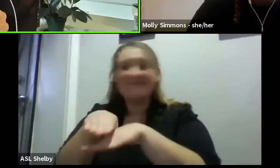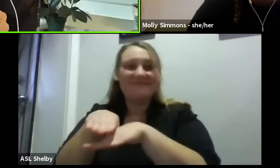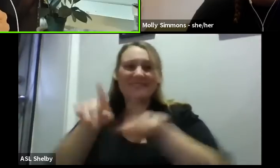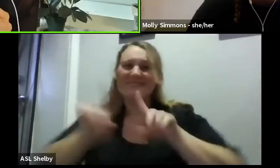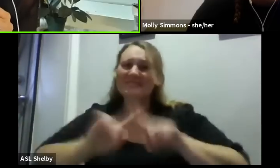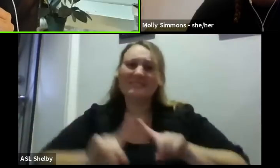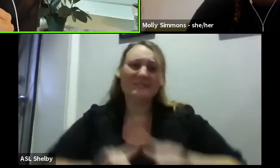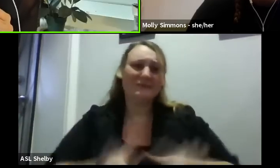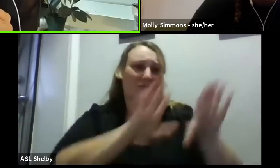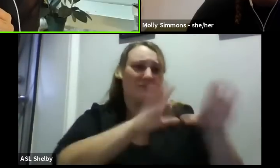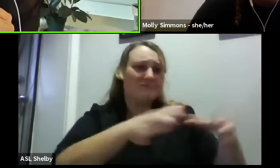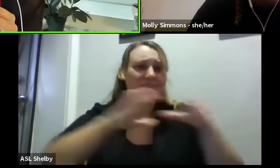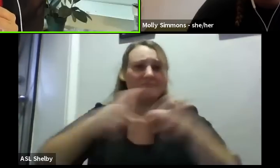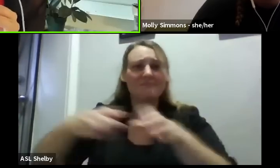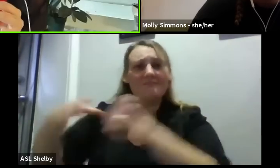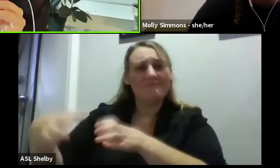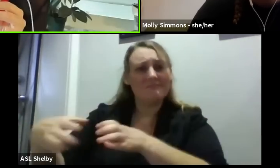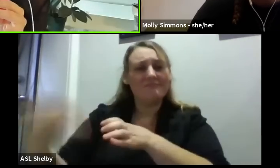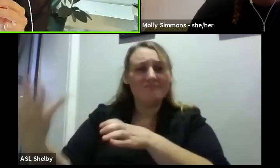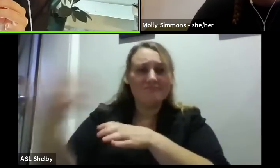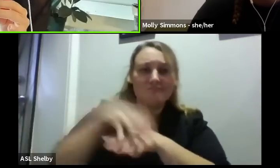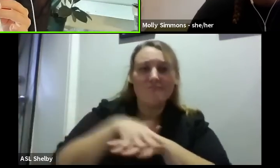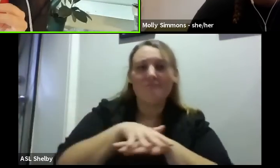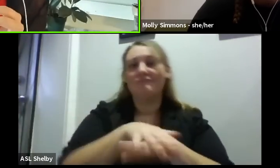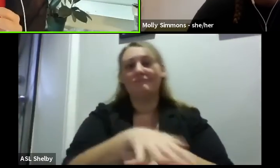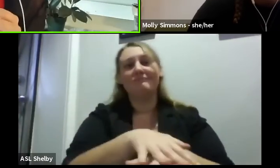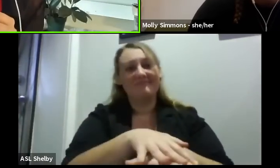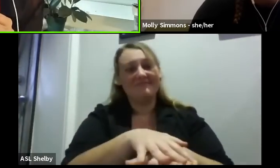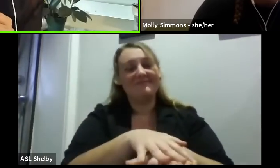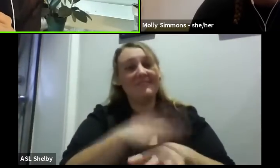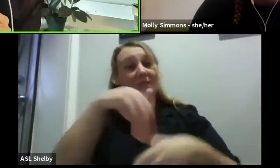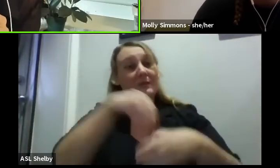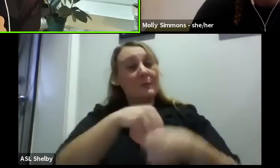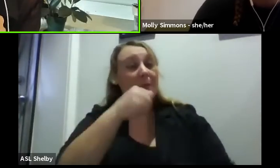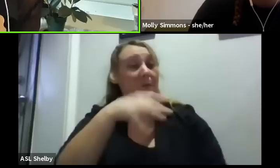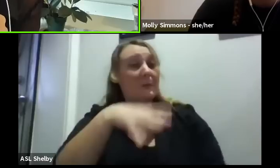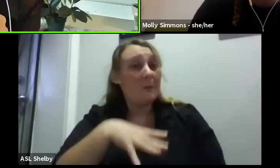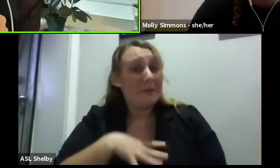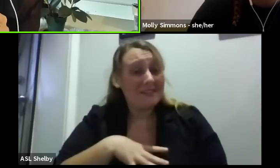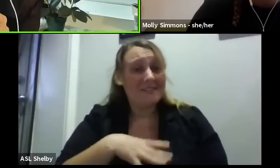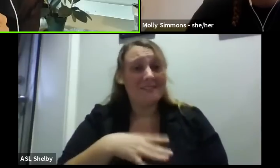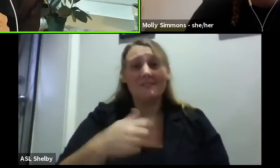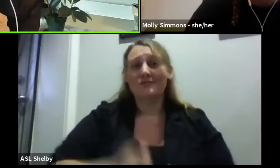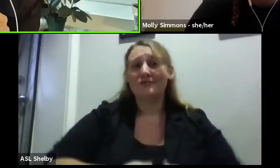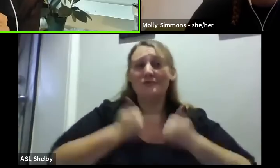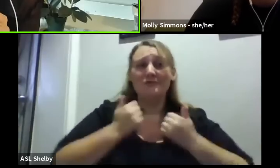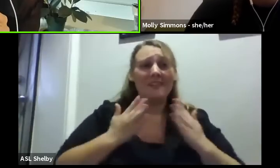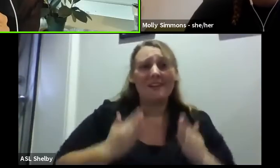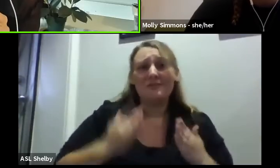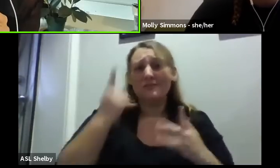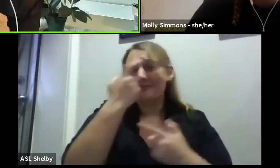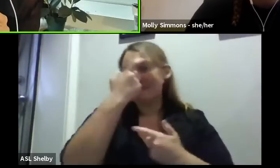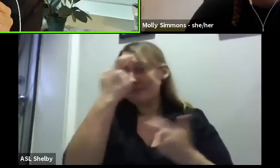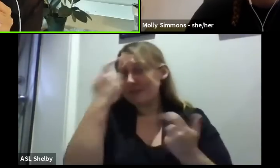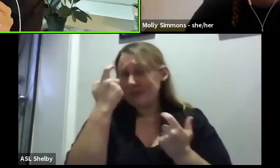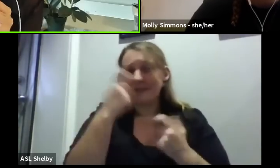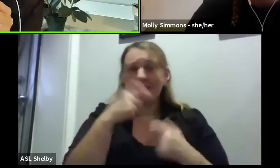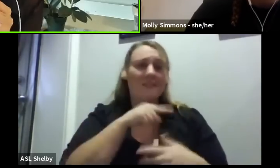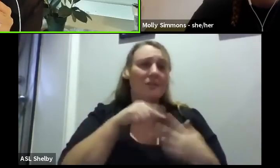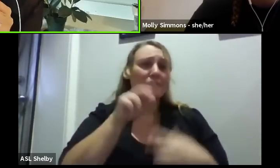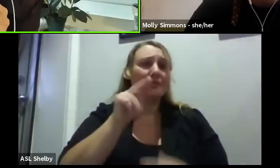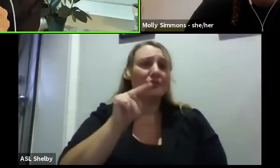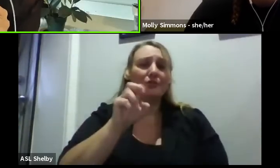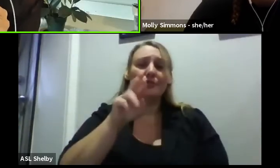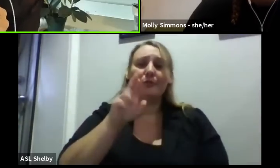more, women, migrant, disabled, and neurodiverse, survivors of untold trauma, hardship, and